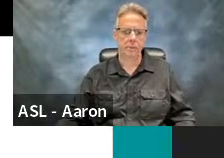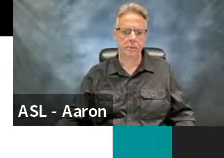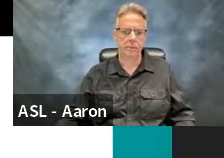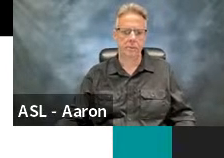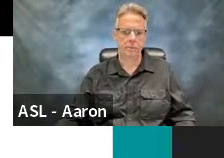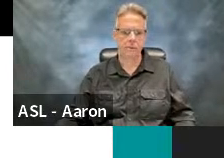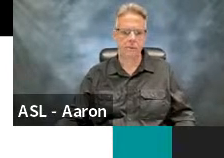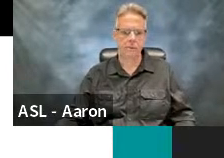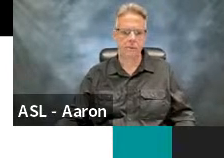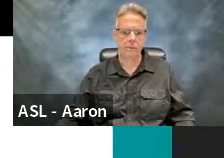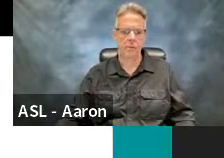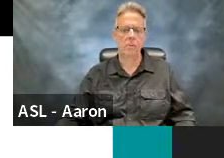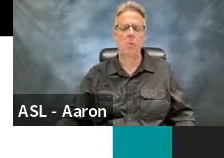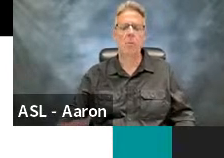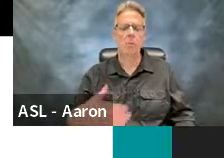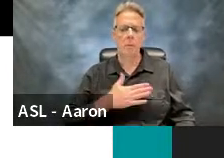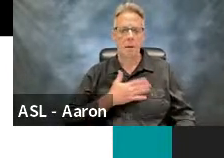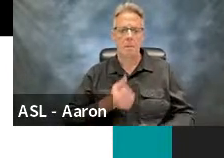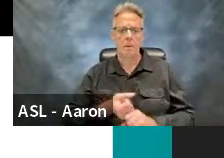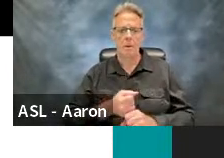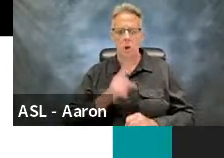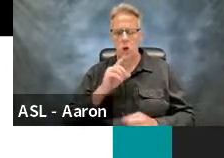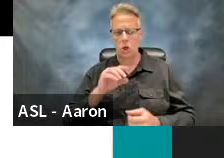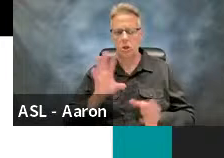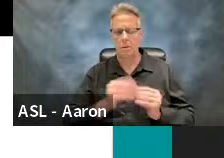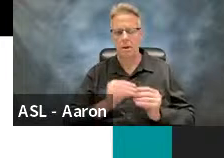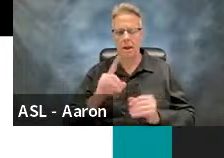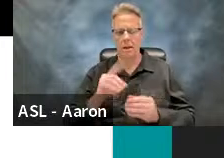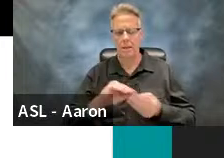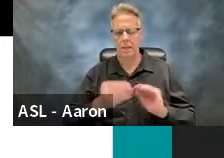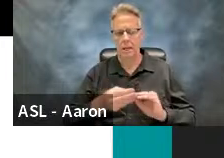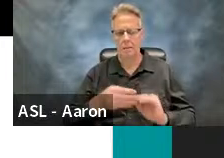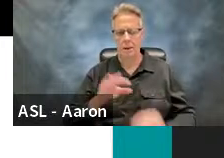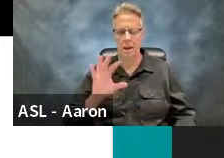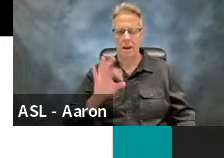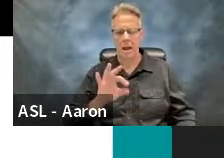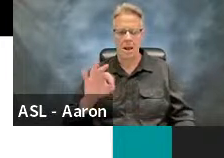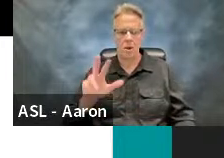1-408-638-0968. Please do enter the meeting ID number, which is